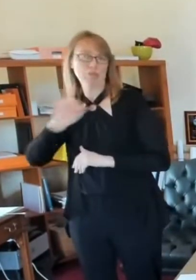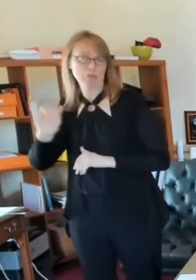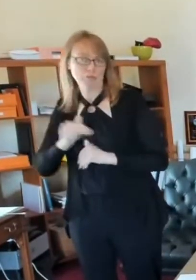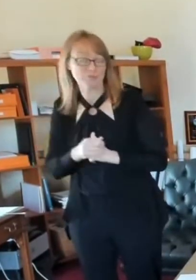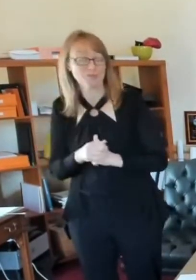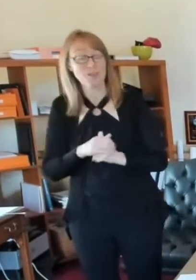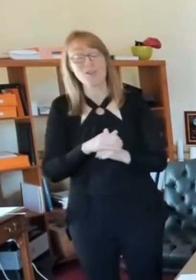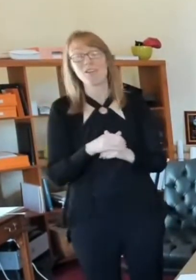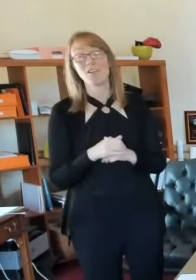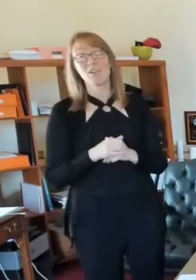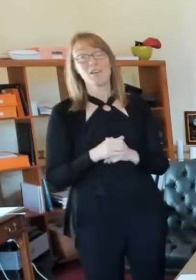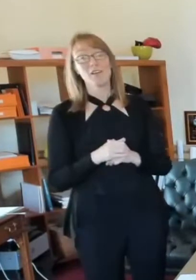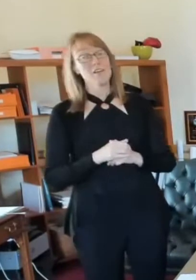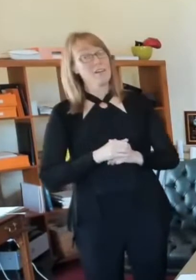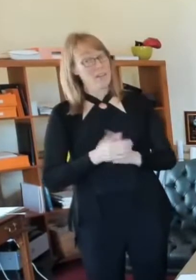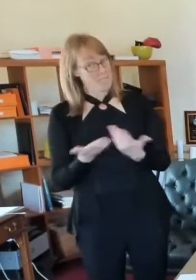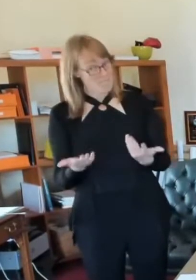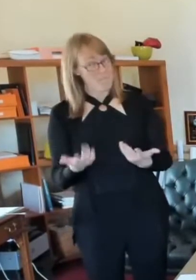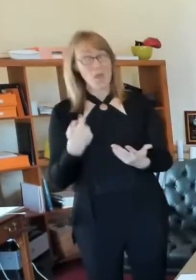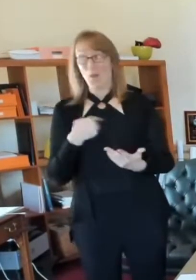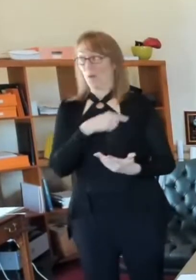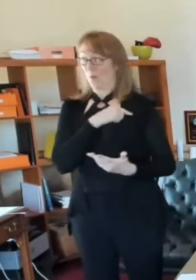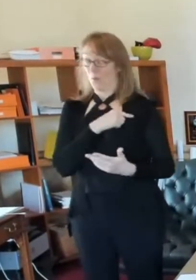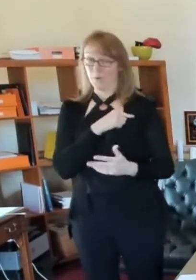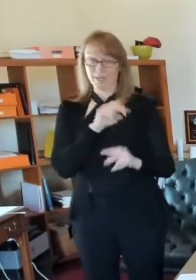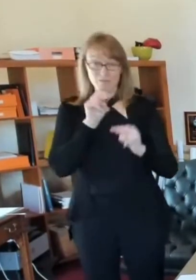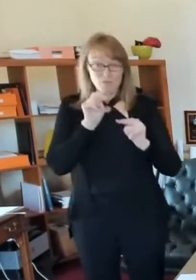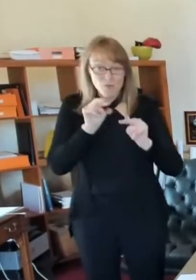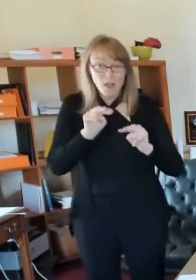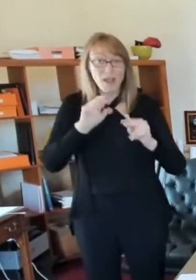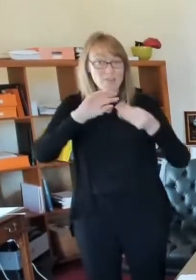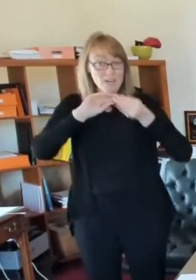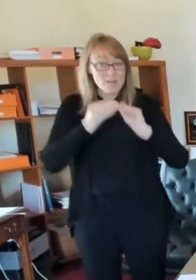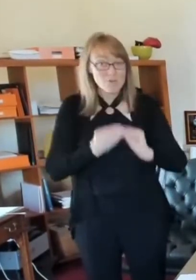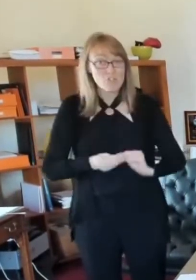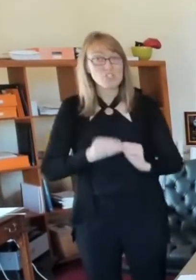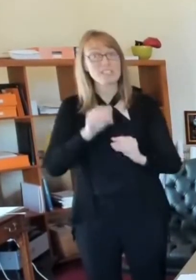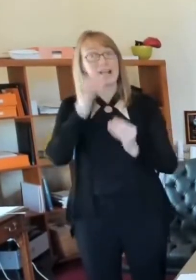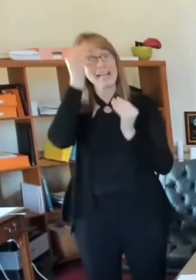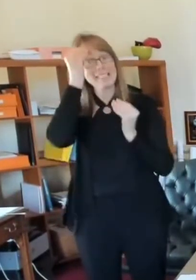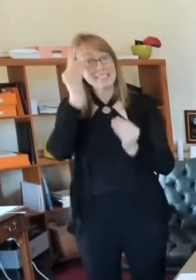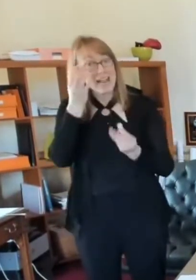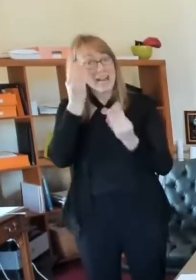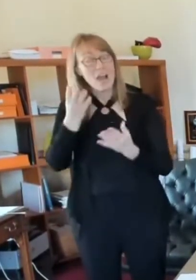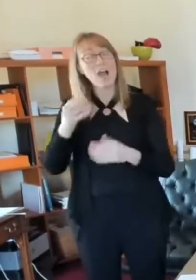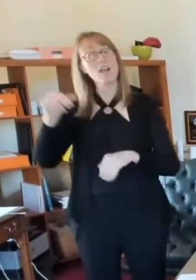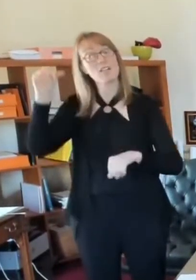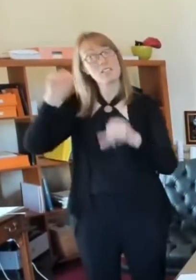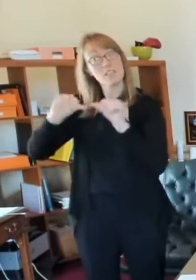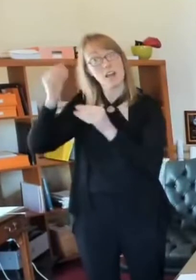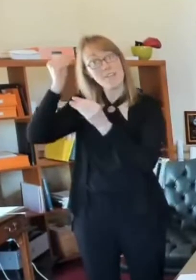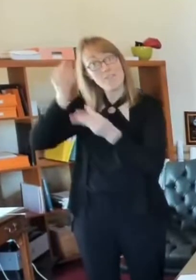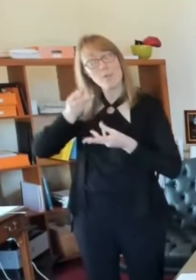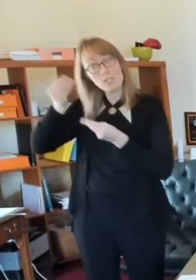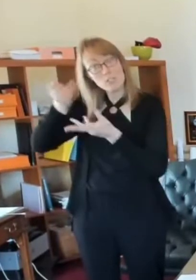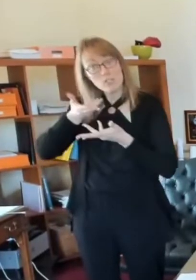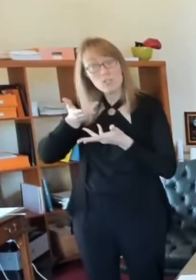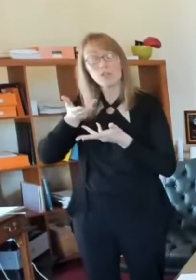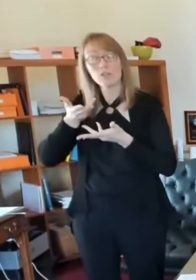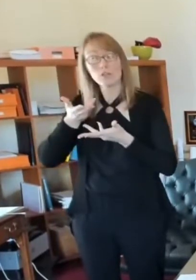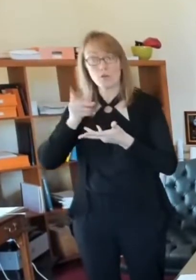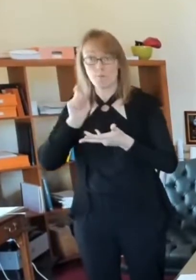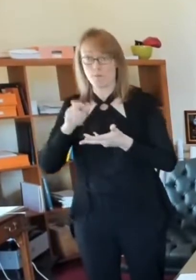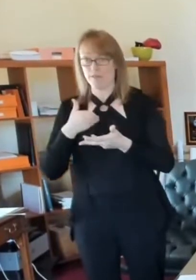we keep saying all the time, we got to have good data. And so our data in the city of St. Louis we're confident